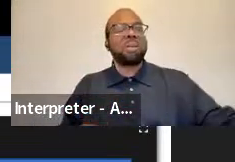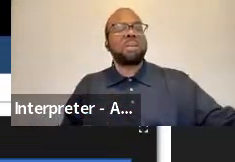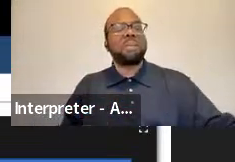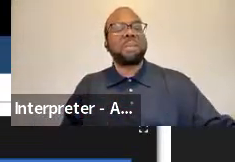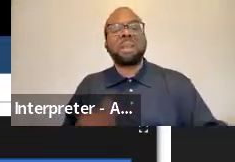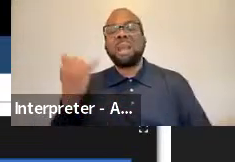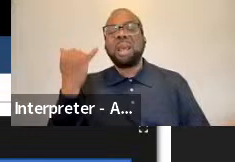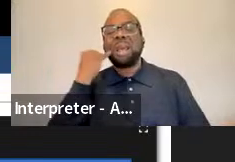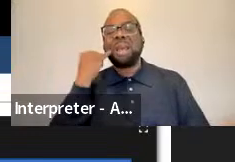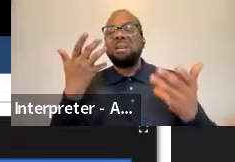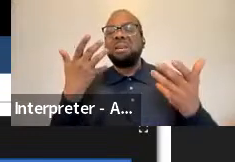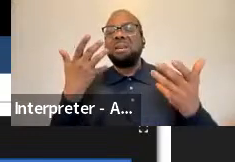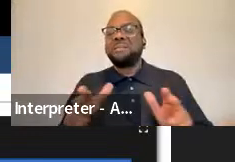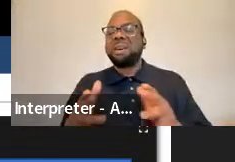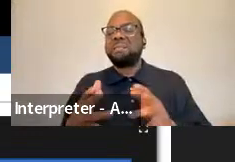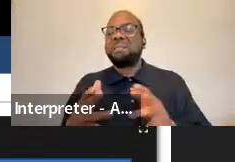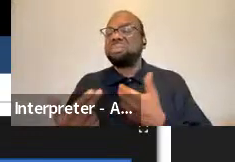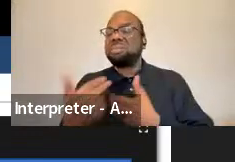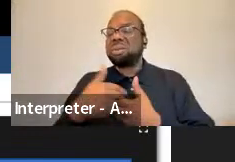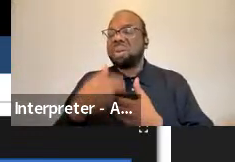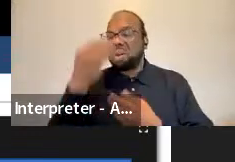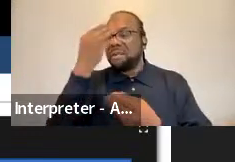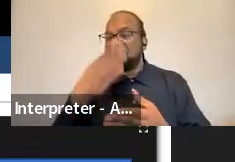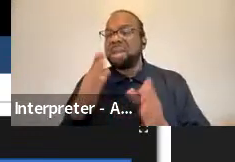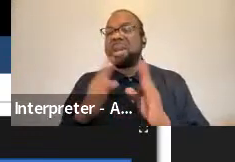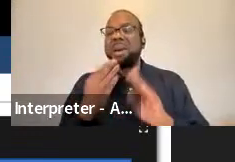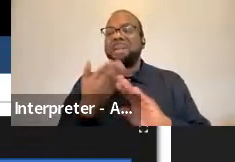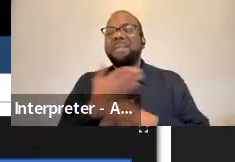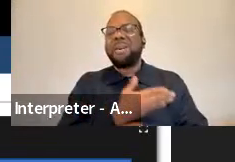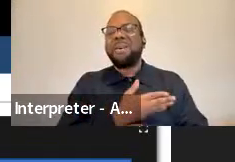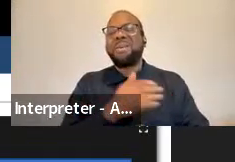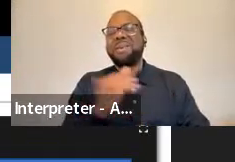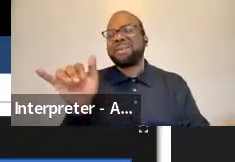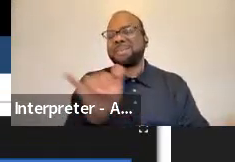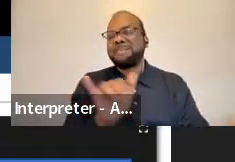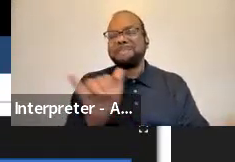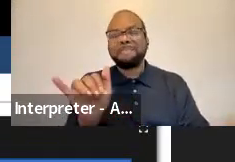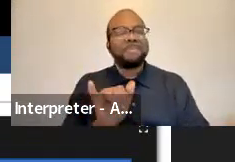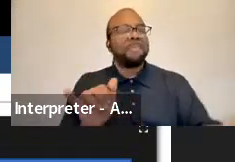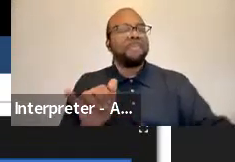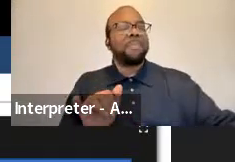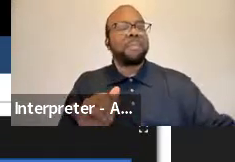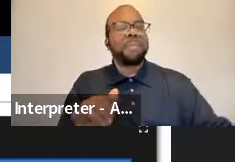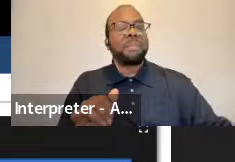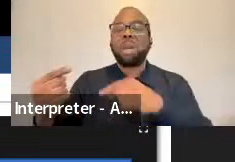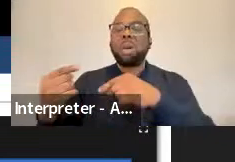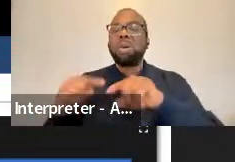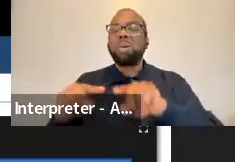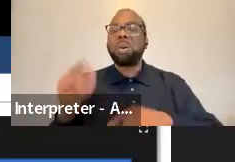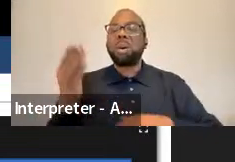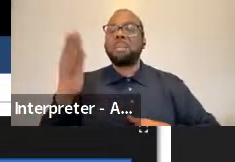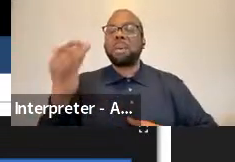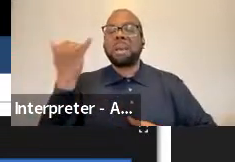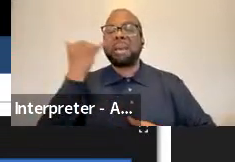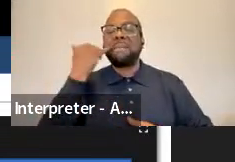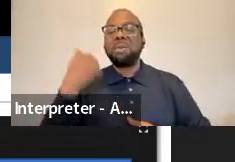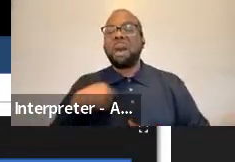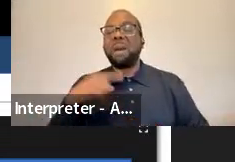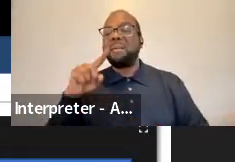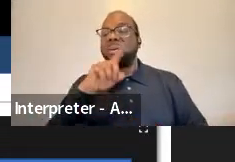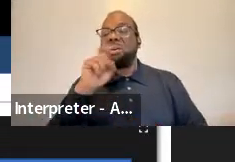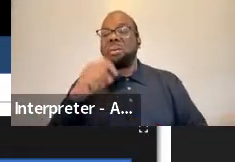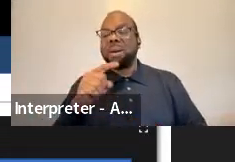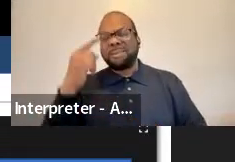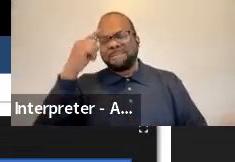attended a DCP info session before, tonight's event is very similar. During the presentation, if you have questions that come to